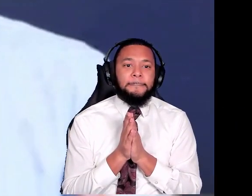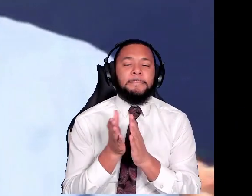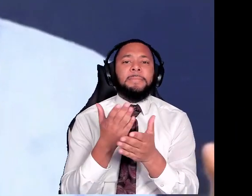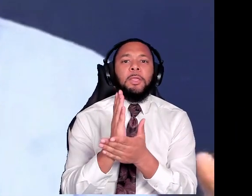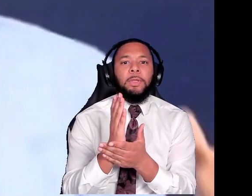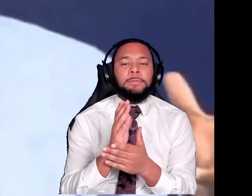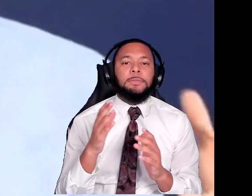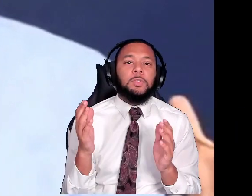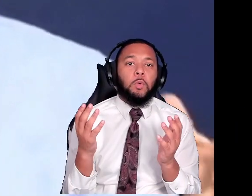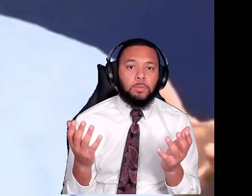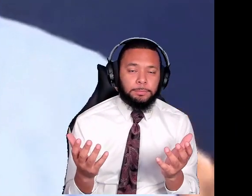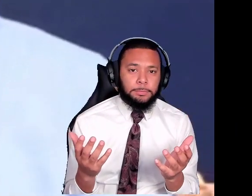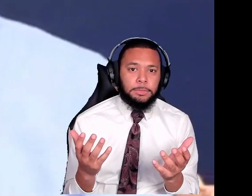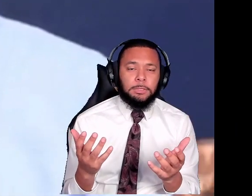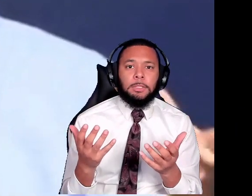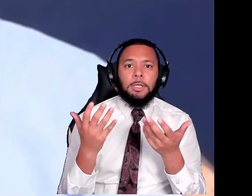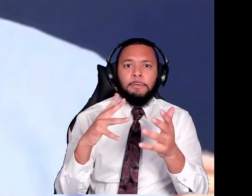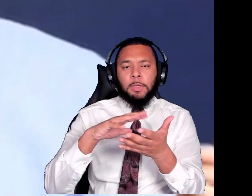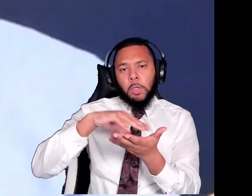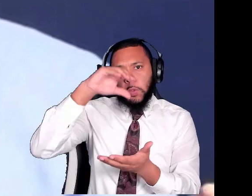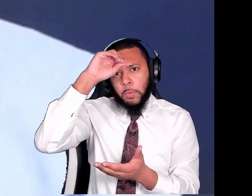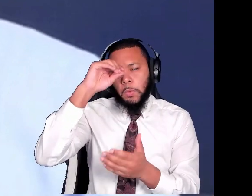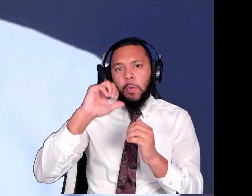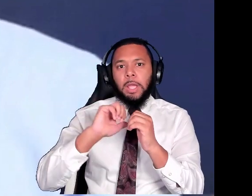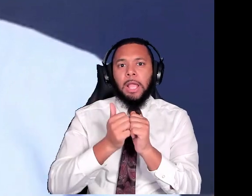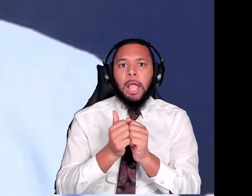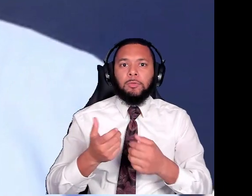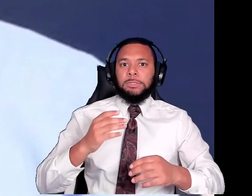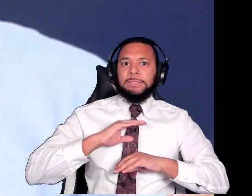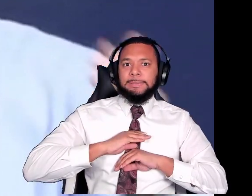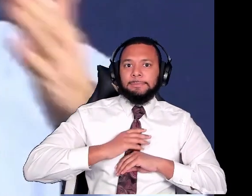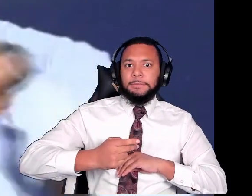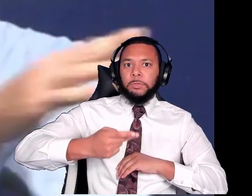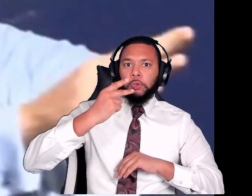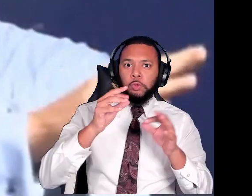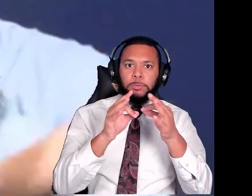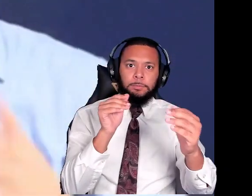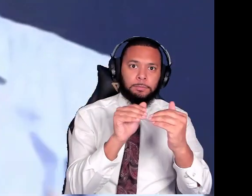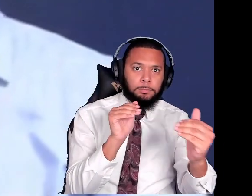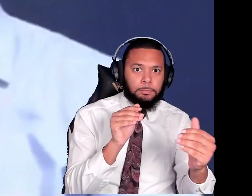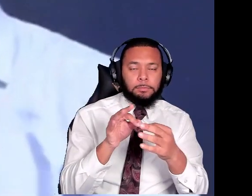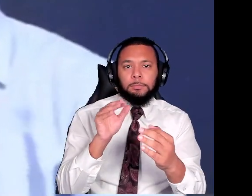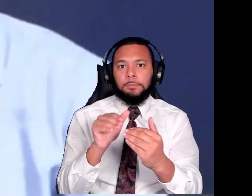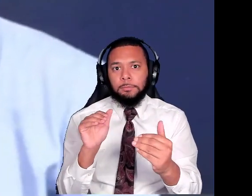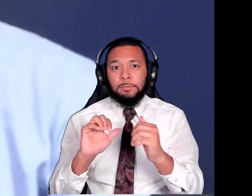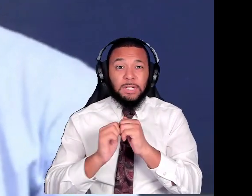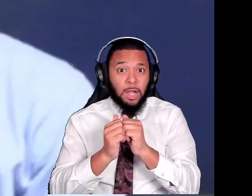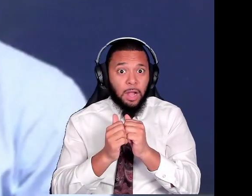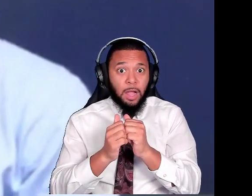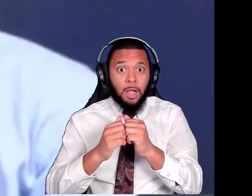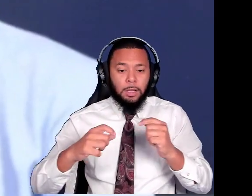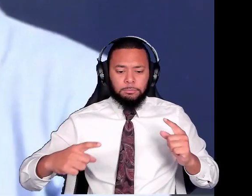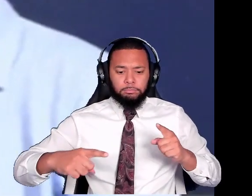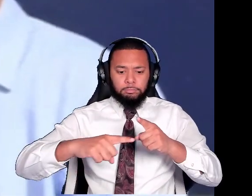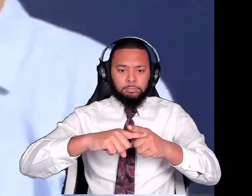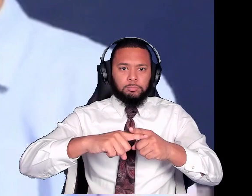So we've learned how to solve systems of linear inequalities by looking for overlapping solution